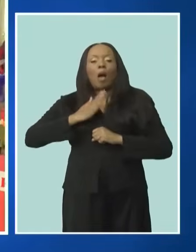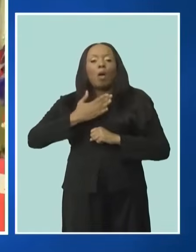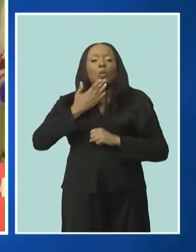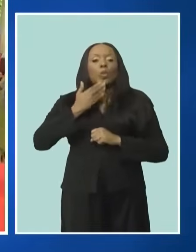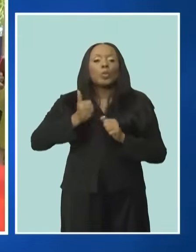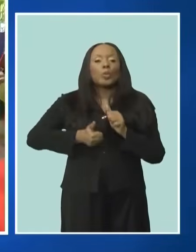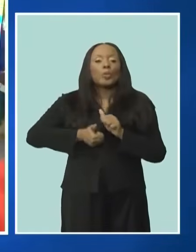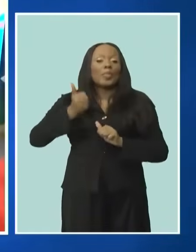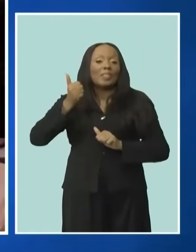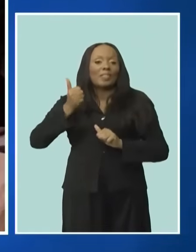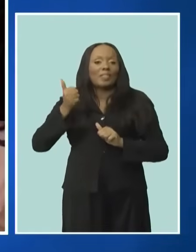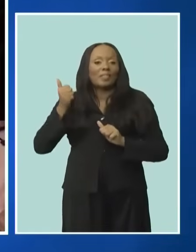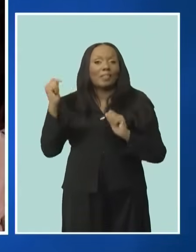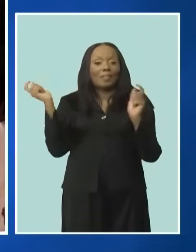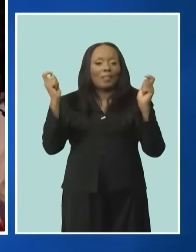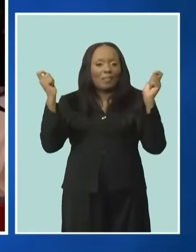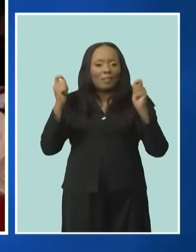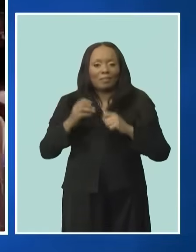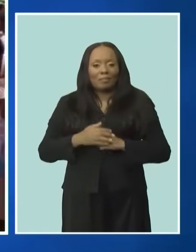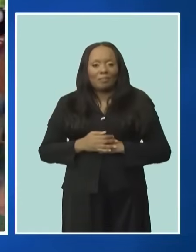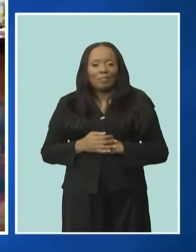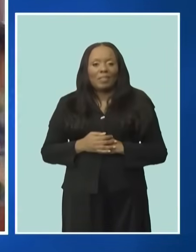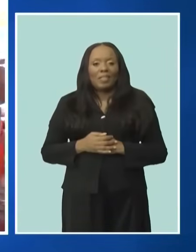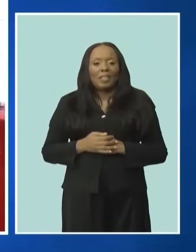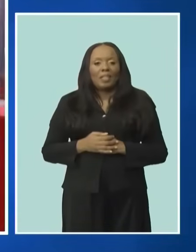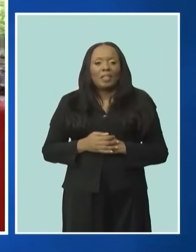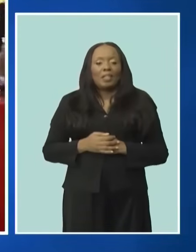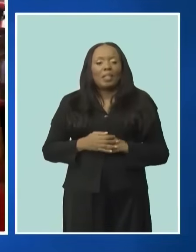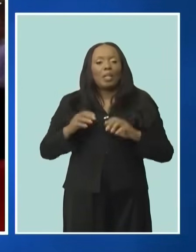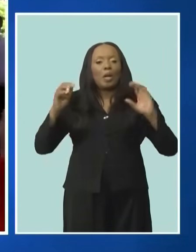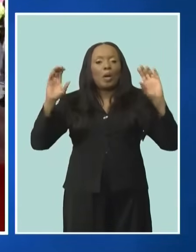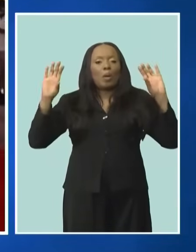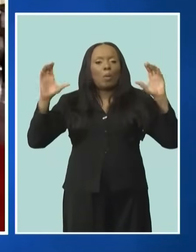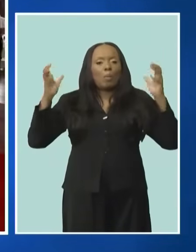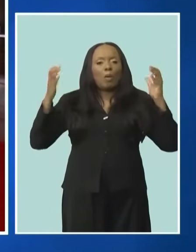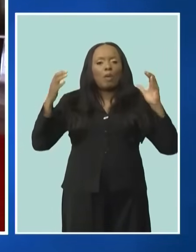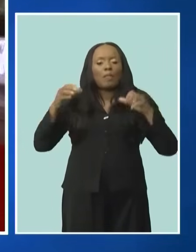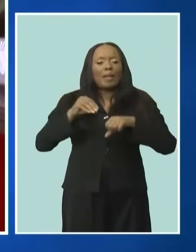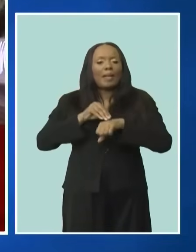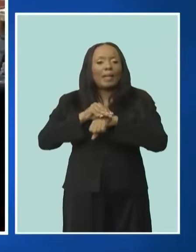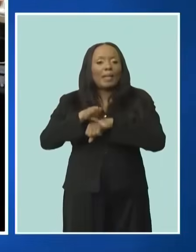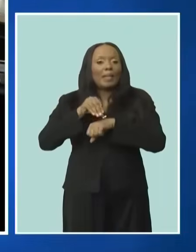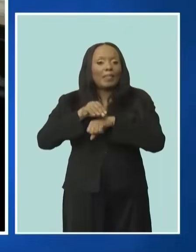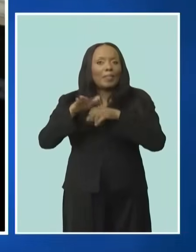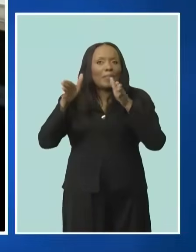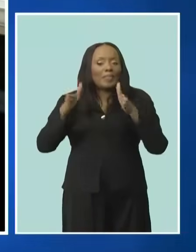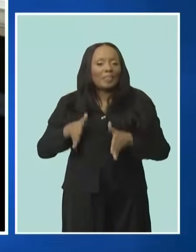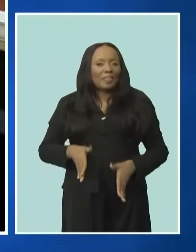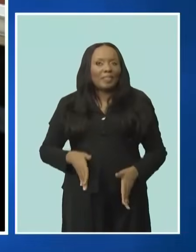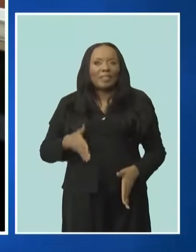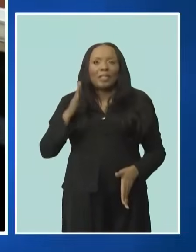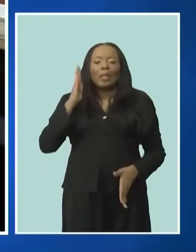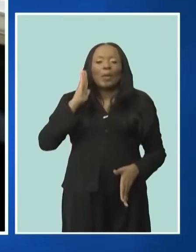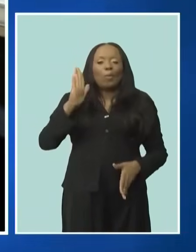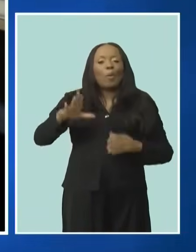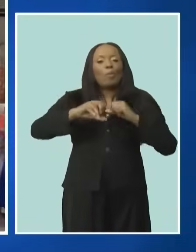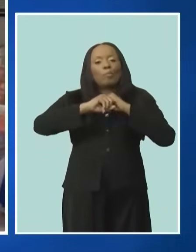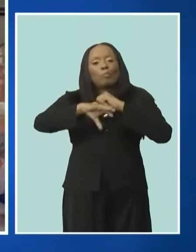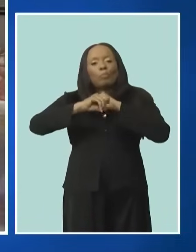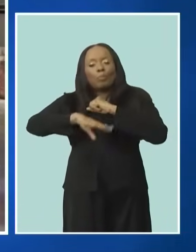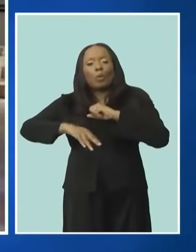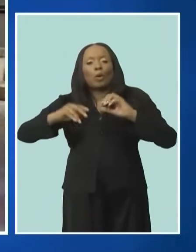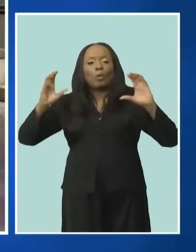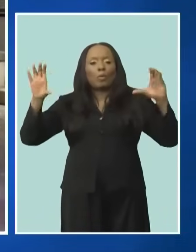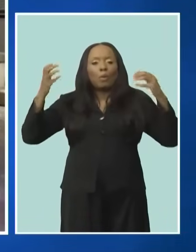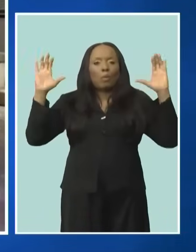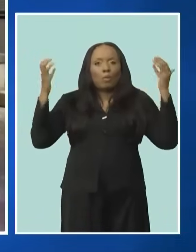Cropover influencers and ambassadors are being used to promote and inform the public about the Cropover Festival. Chief Executive